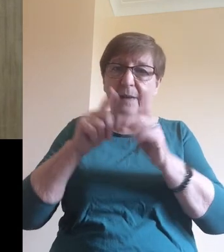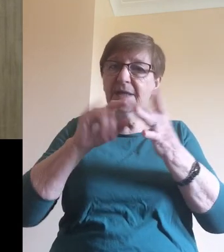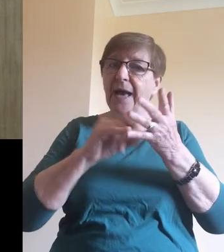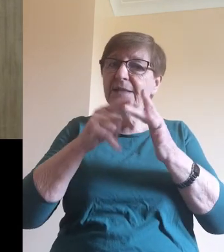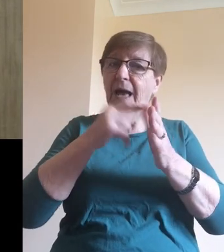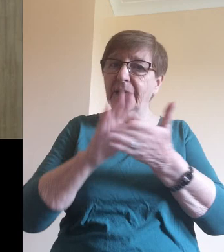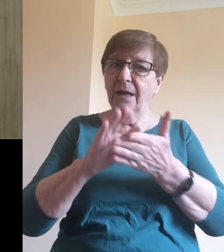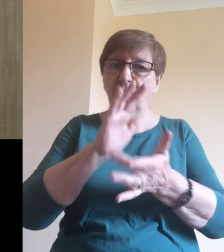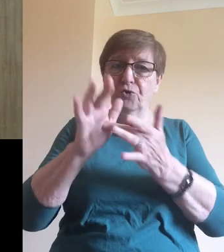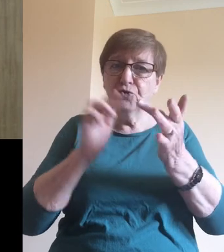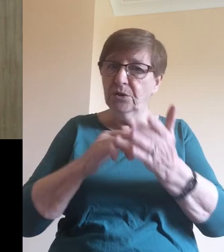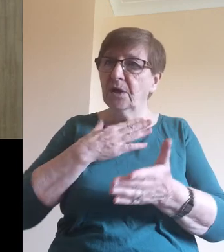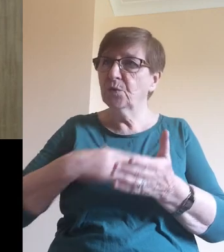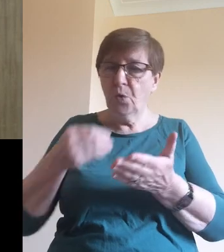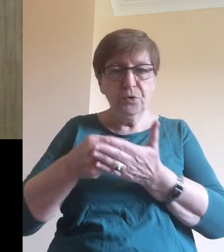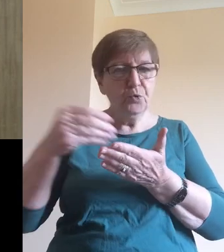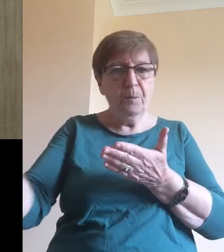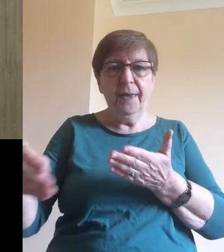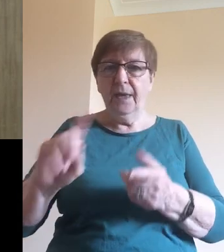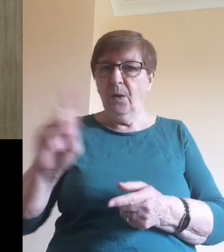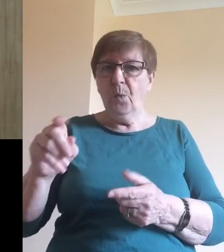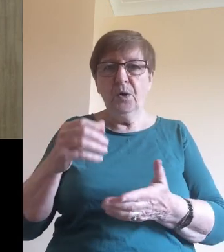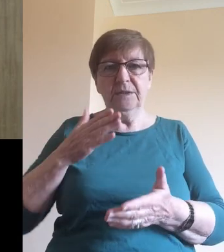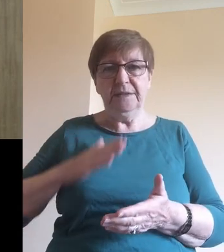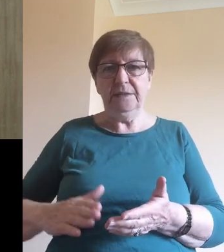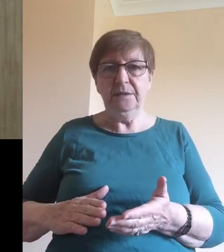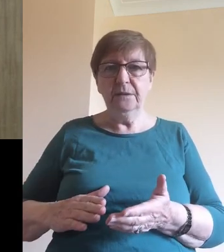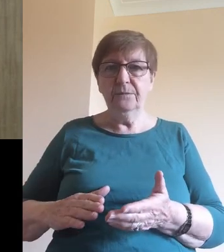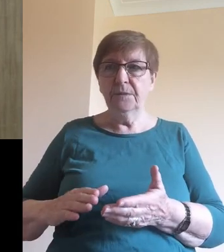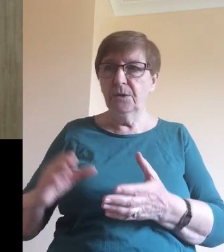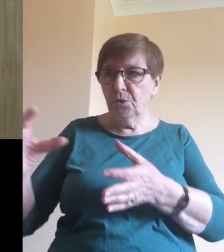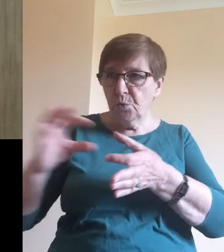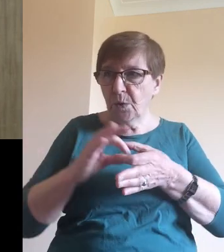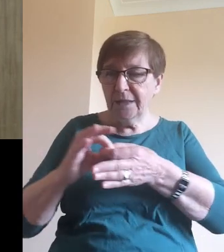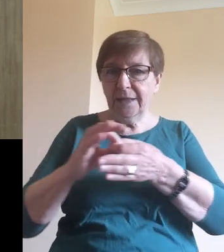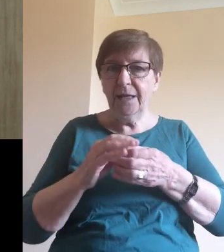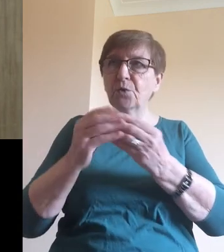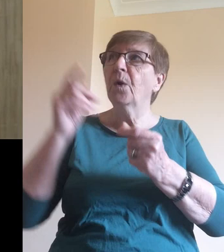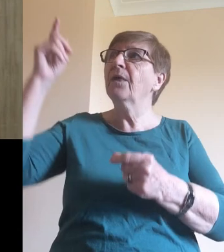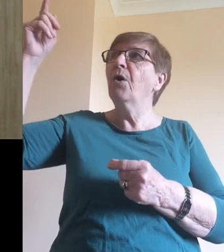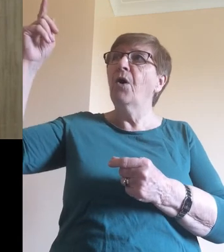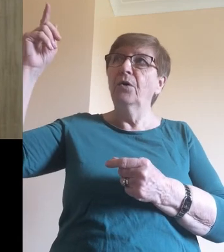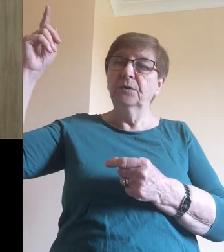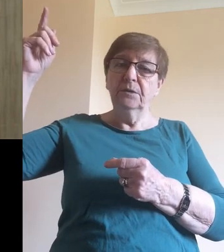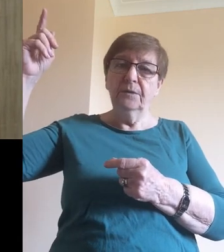Jesus, was willing to pay the price, willing to engage on God's behalf.